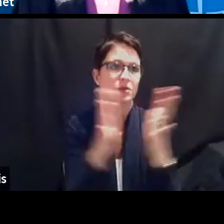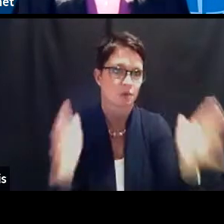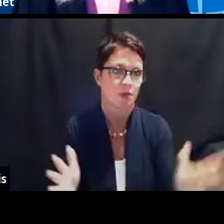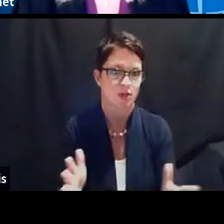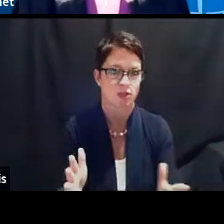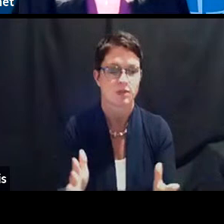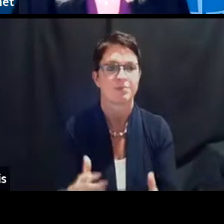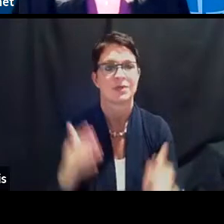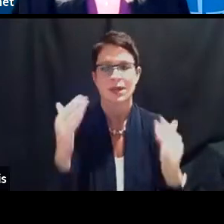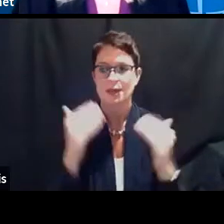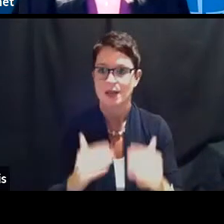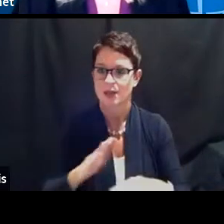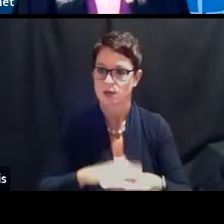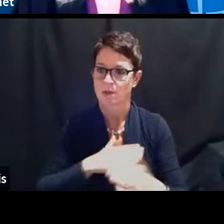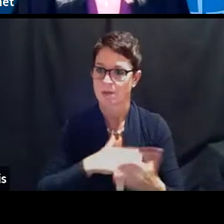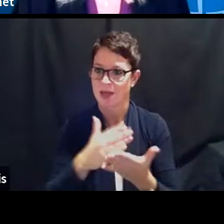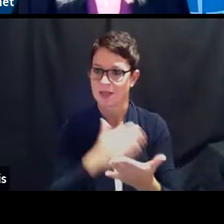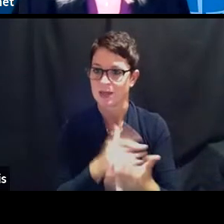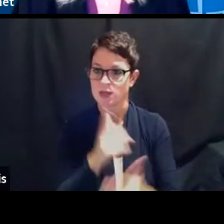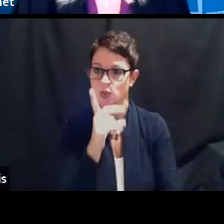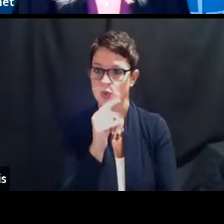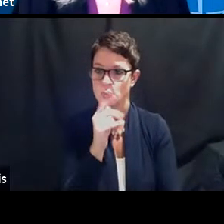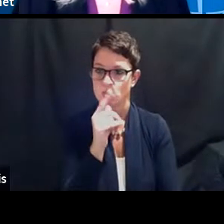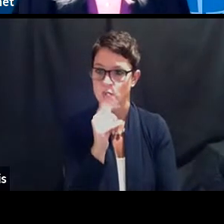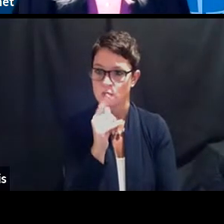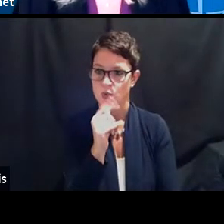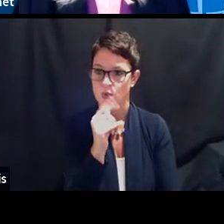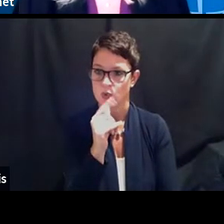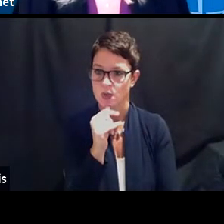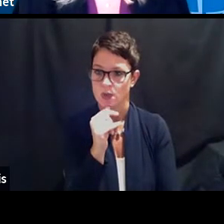next one on my list is